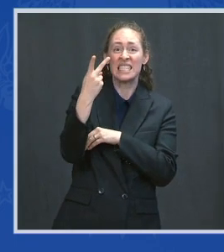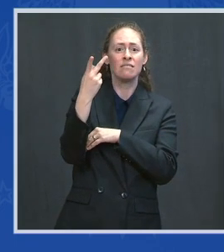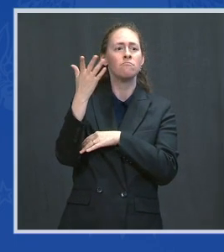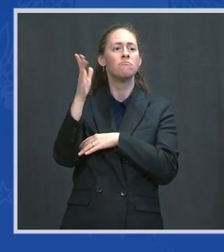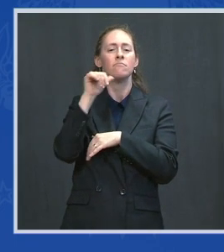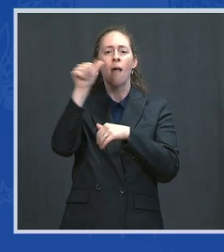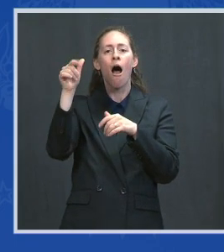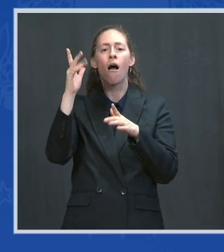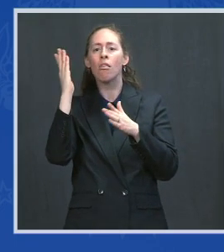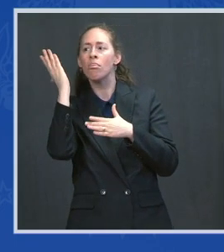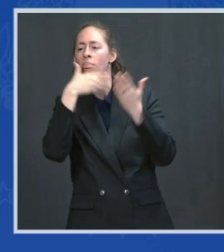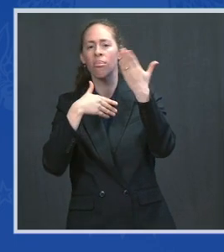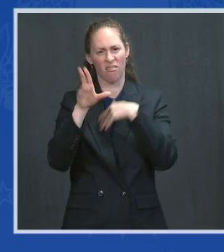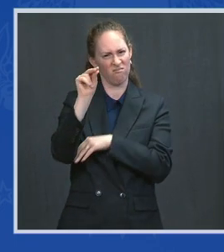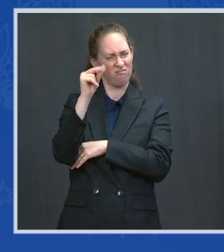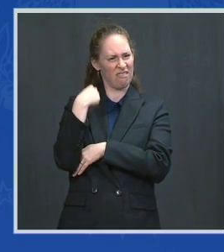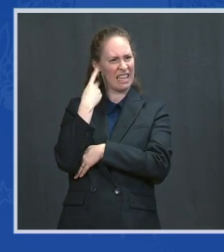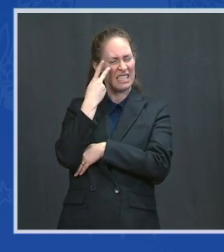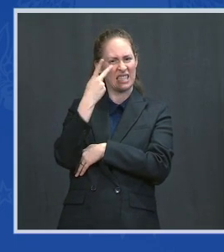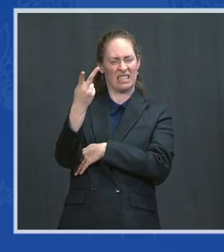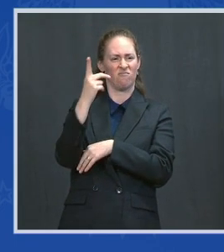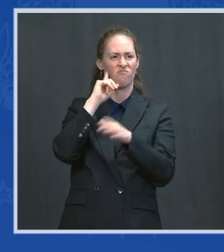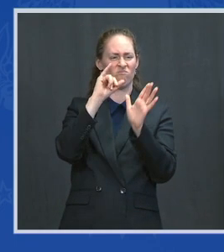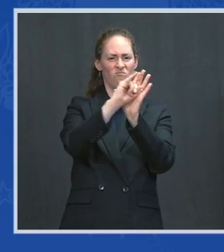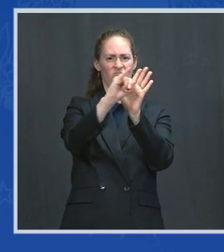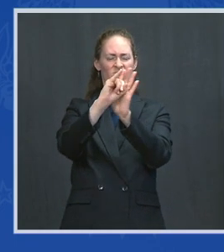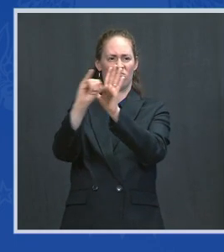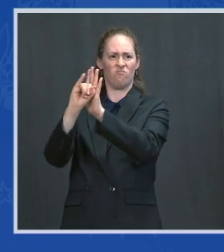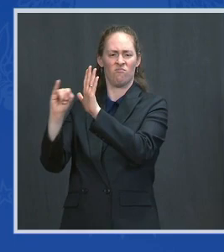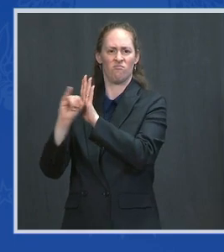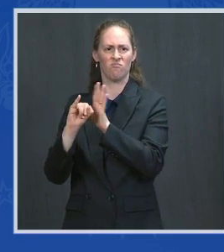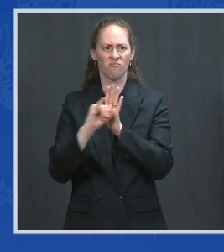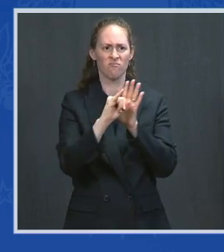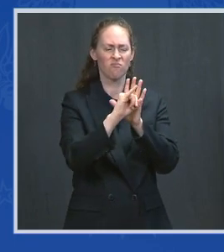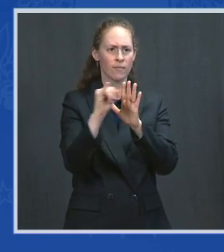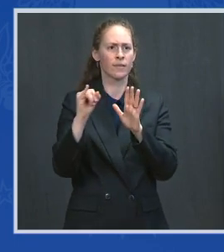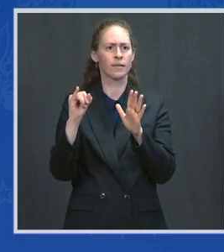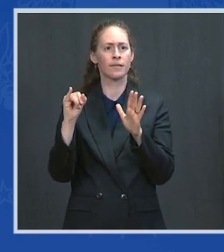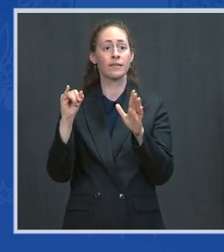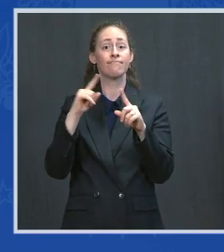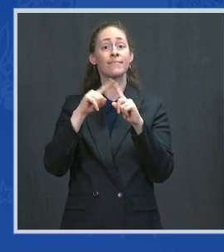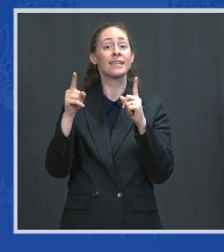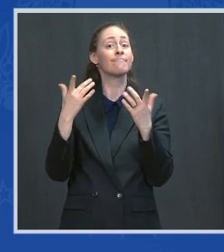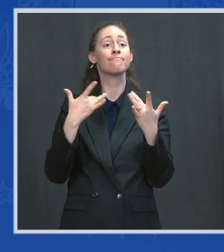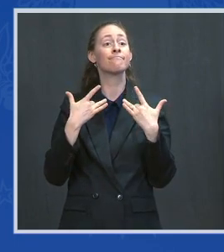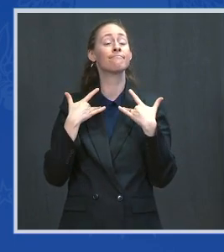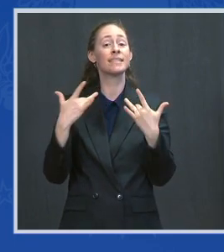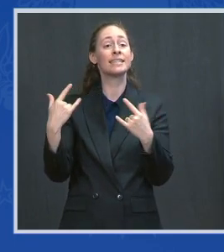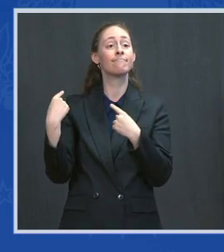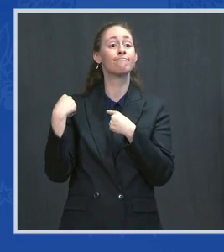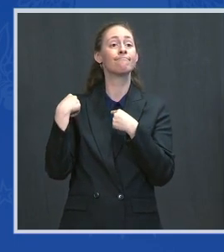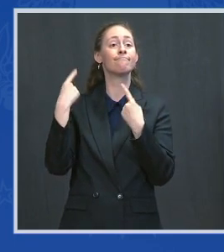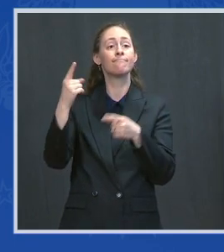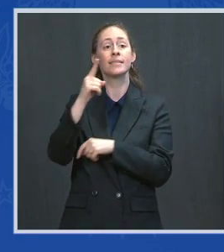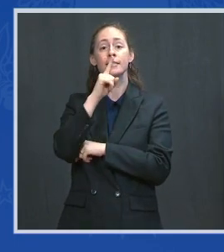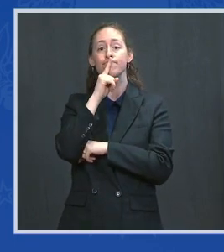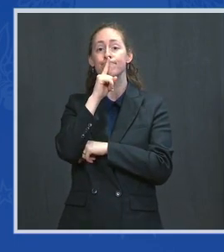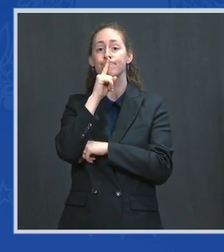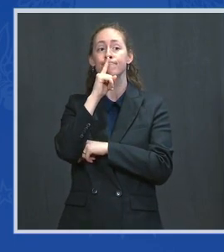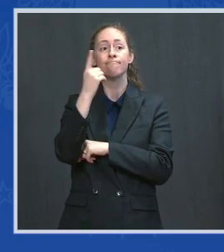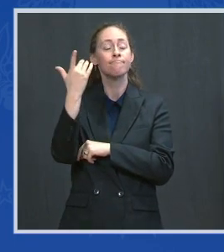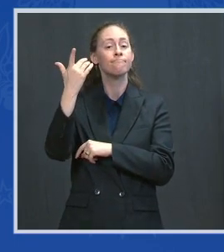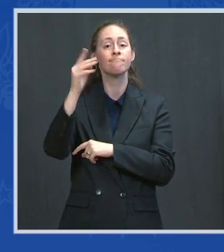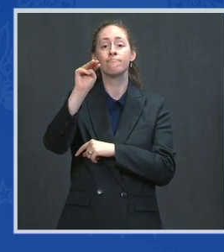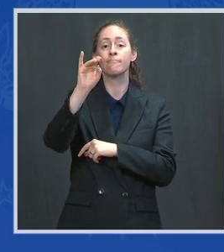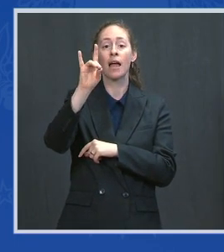often, it is met with silence. Silence by the media, silence by our politics, and